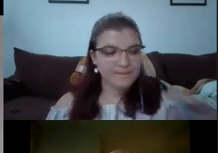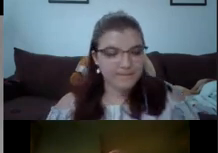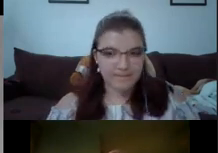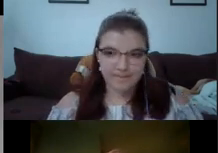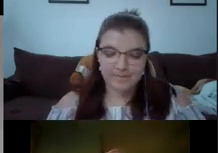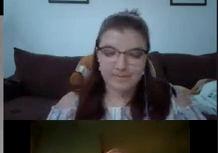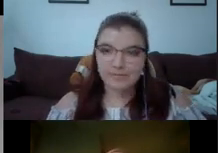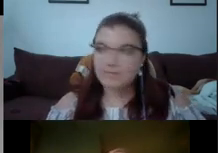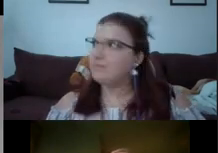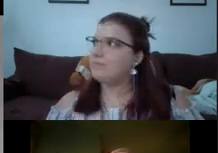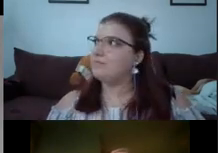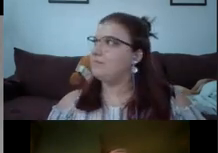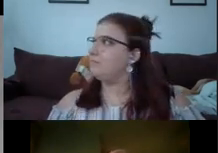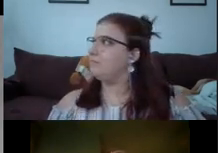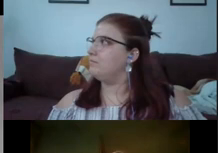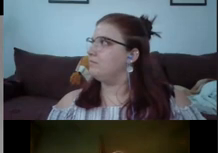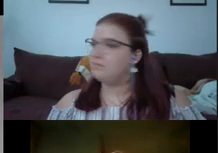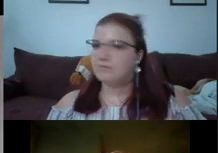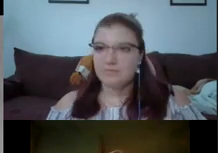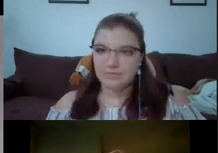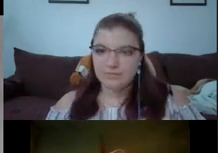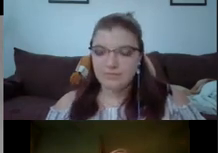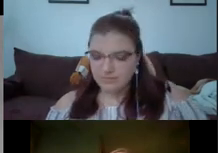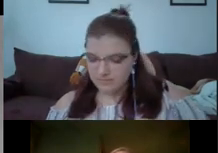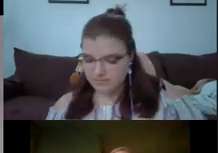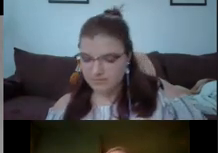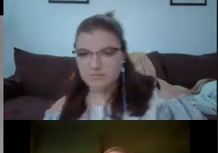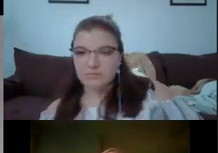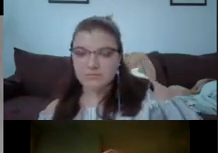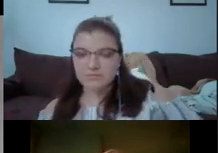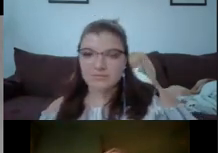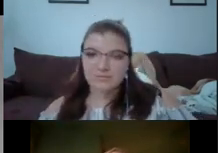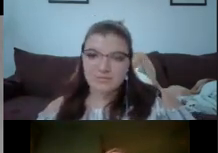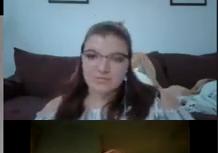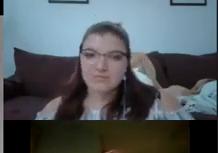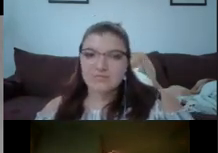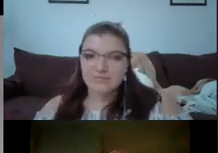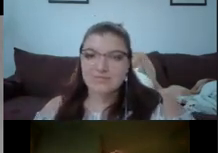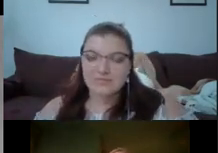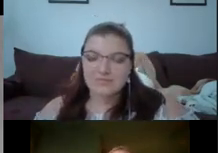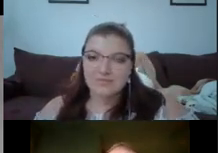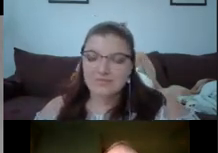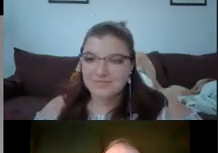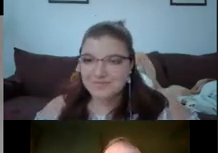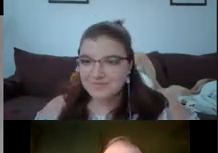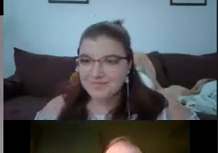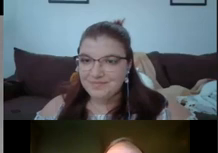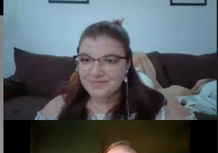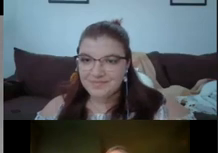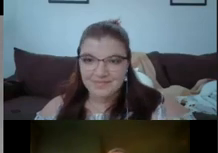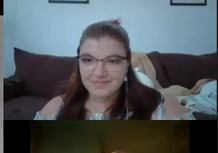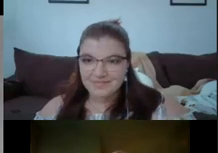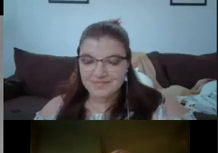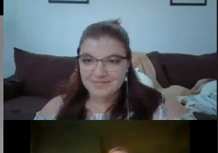and a whole series of other changes, questioning of gender roles, the civil rights movement,